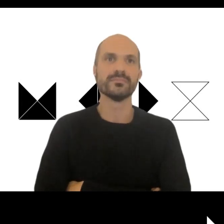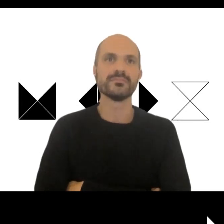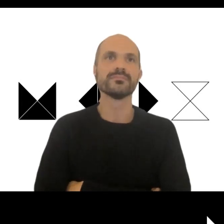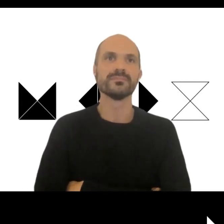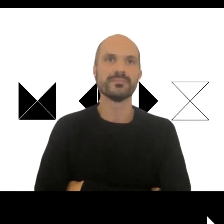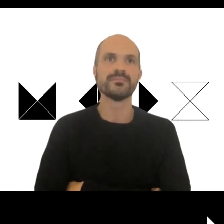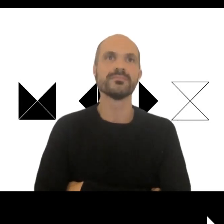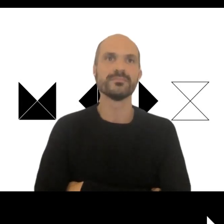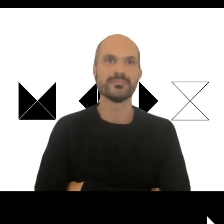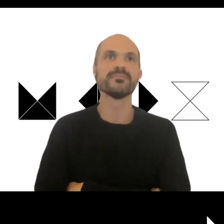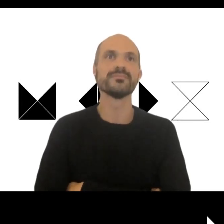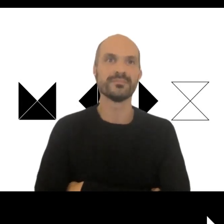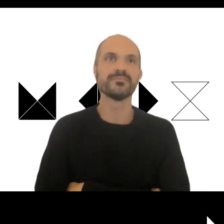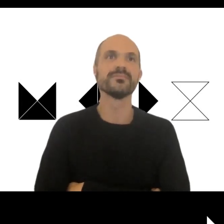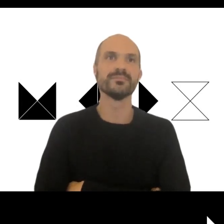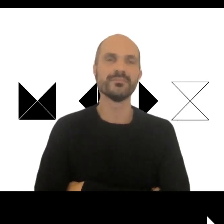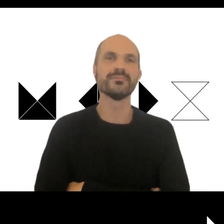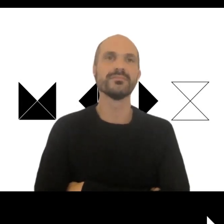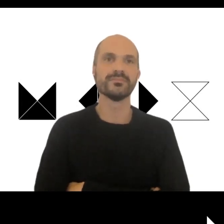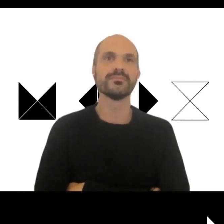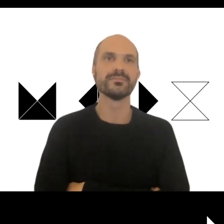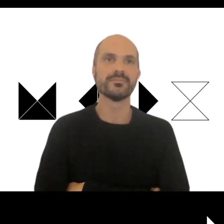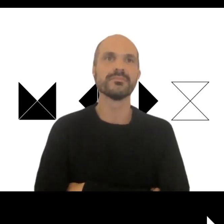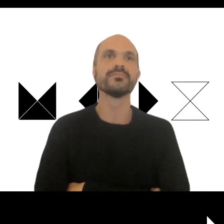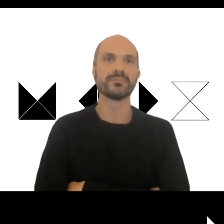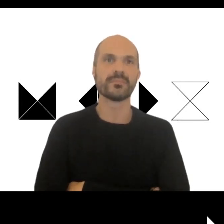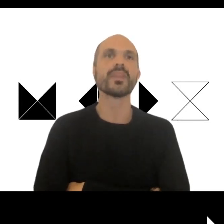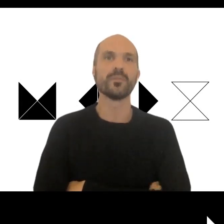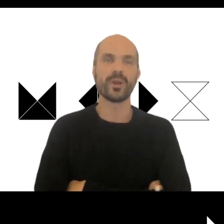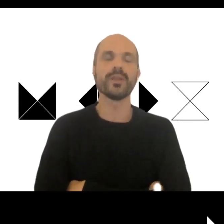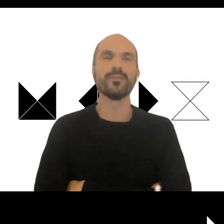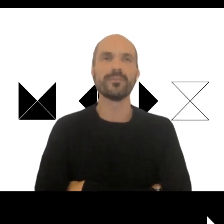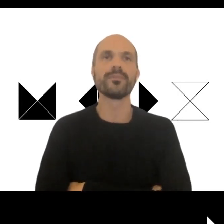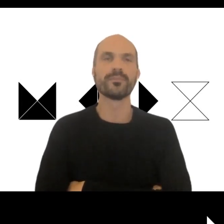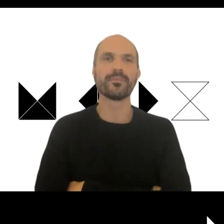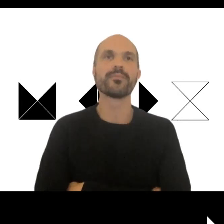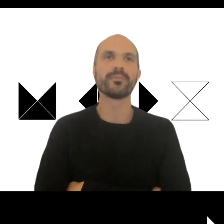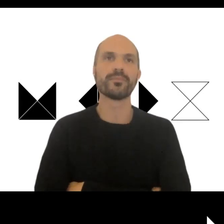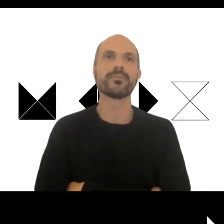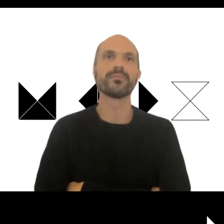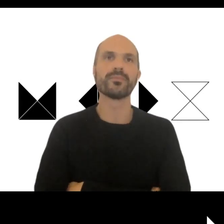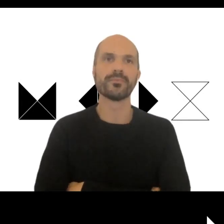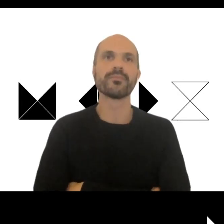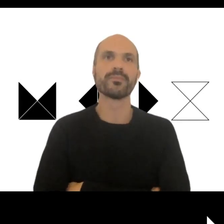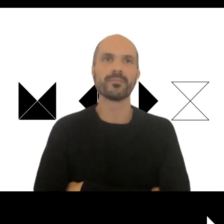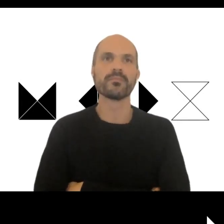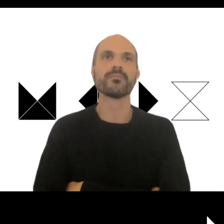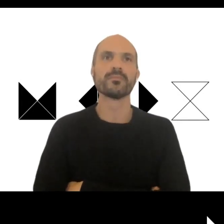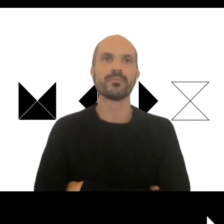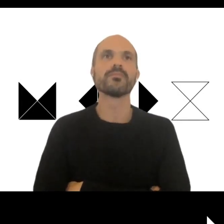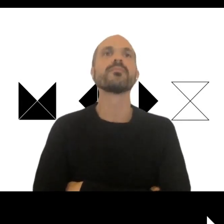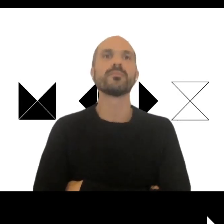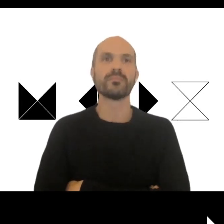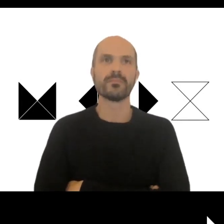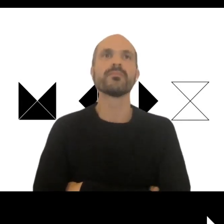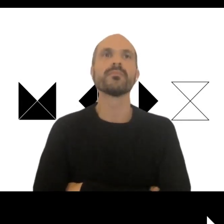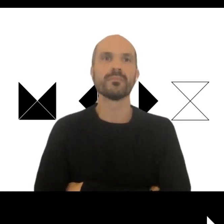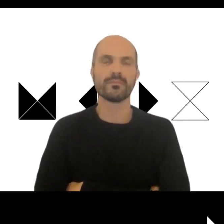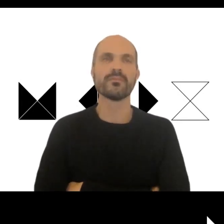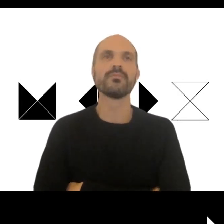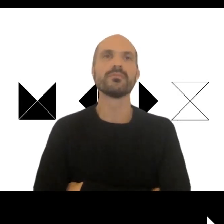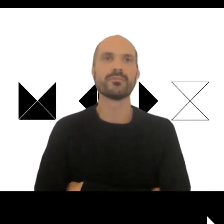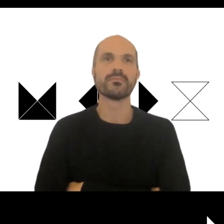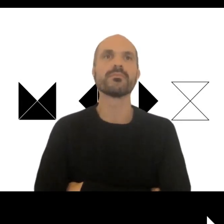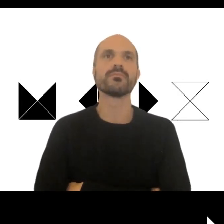build a CLT building, it's like a piece of Lego, and everything is prefabricated